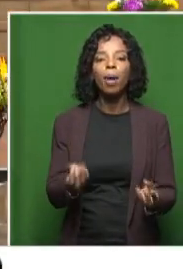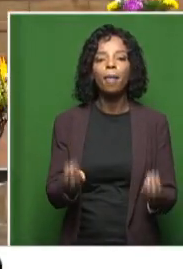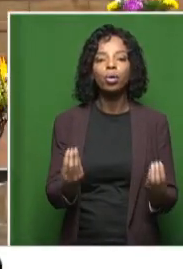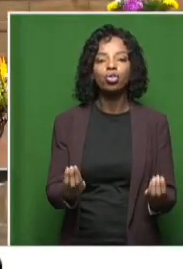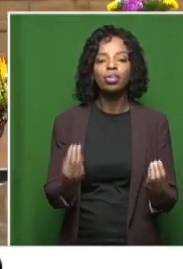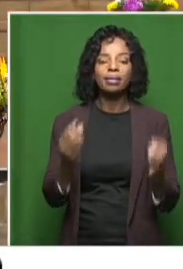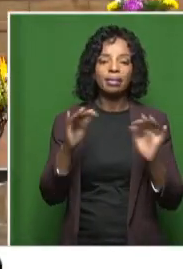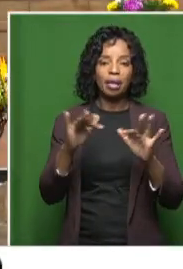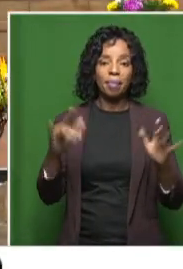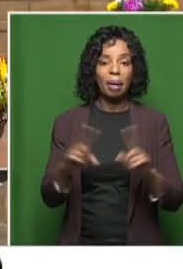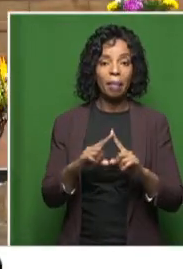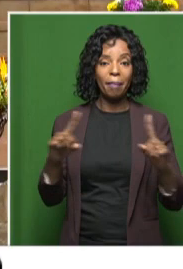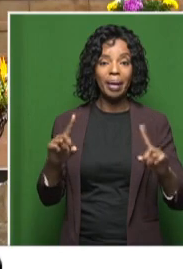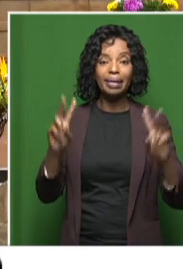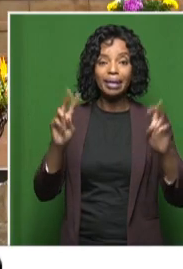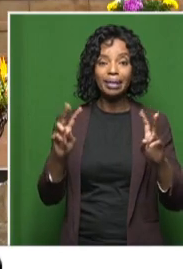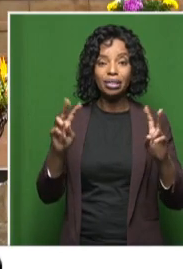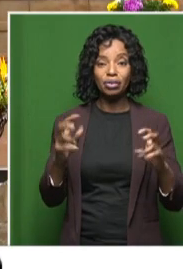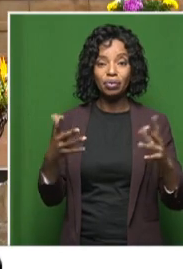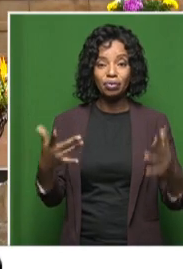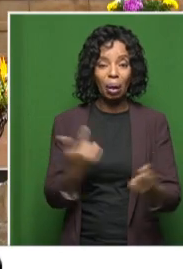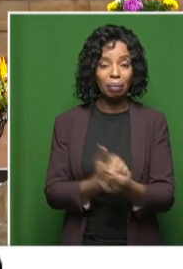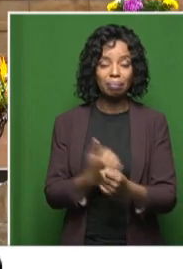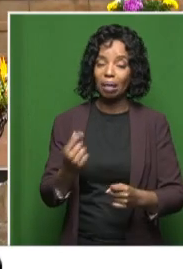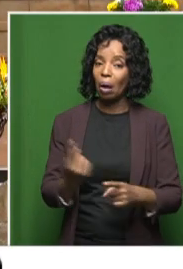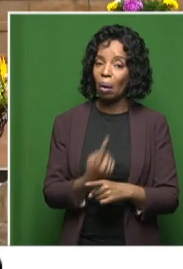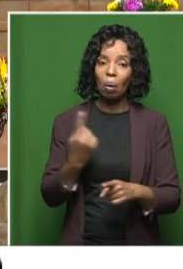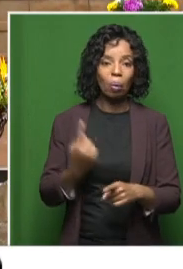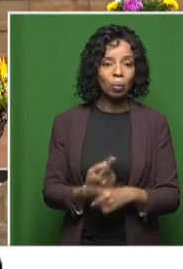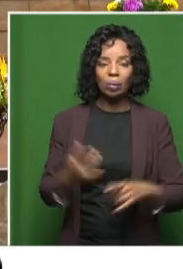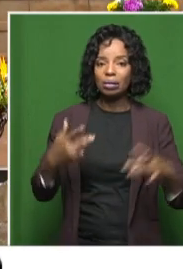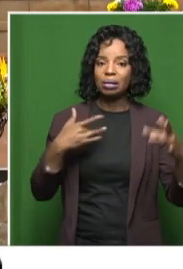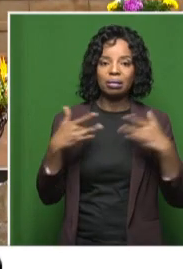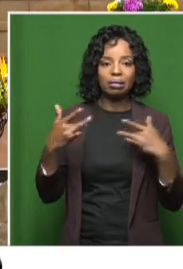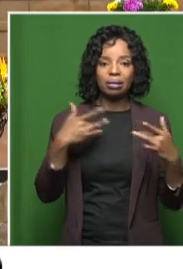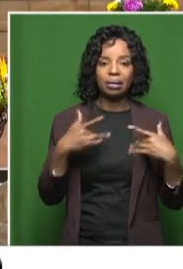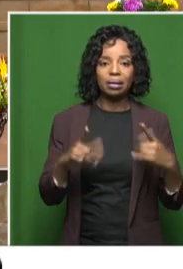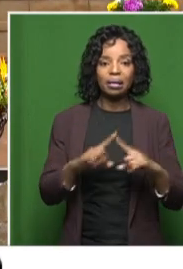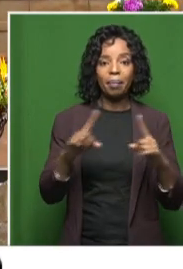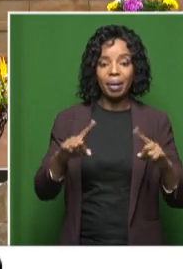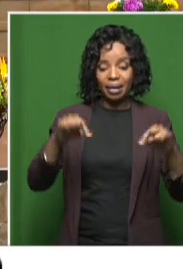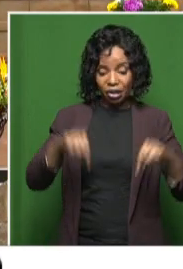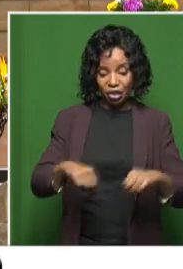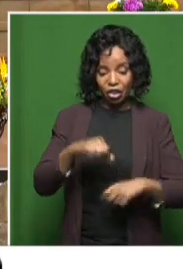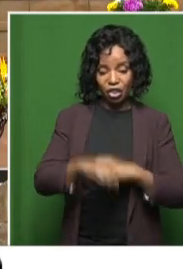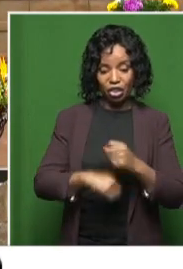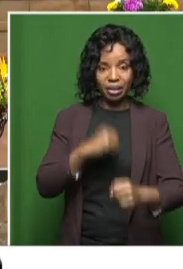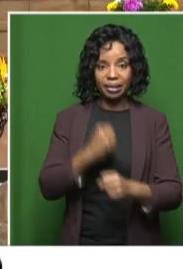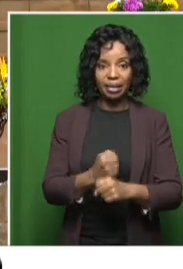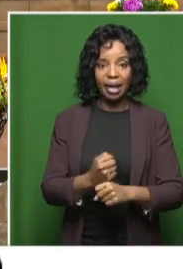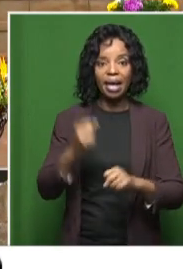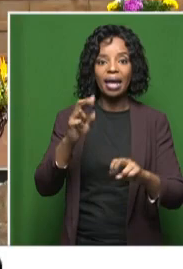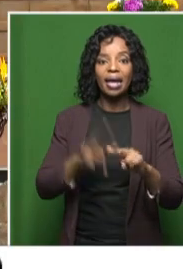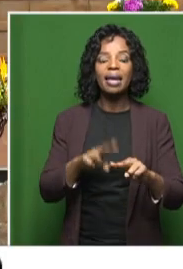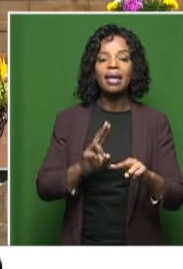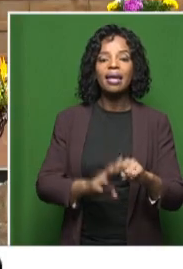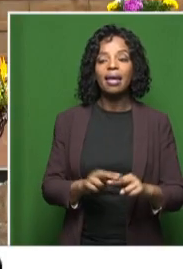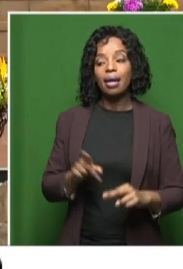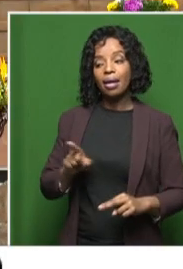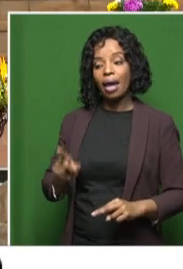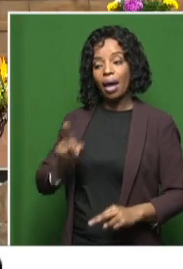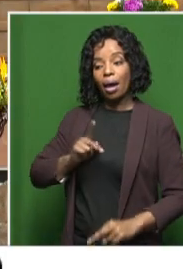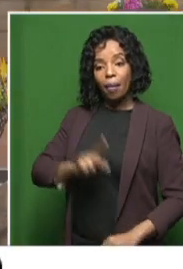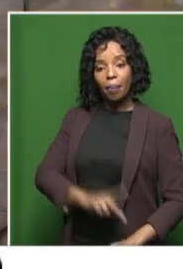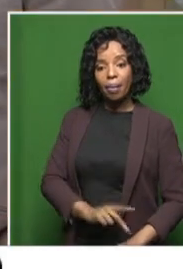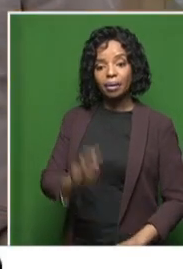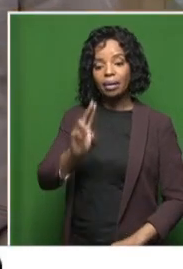concern. But you go back to those very terrible events in February this year, where President Embaló was chairing a cabinet meeting, and there